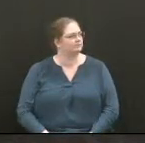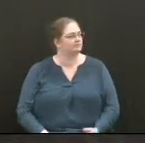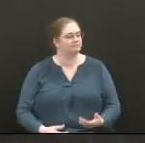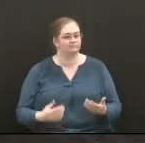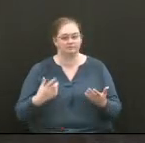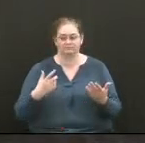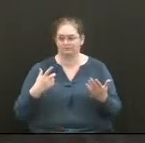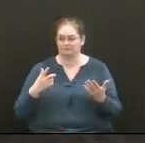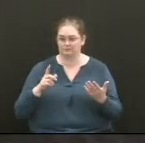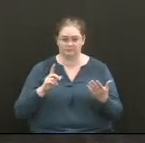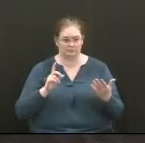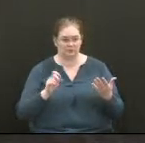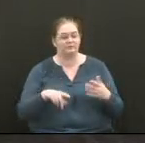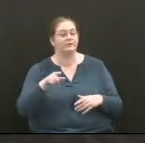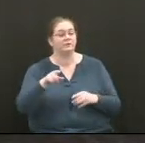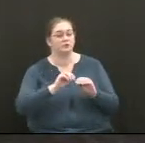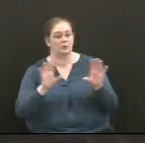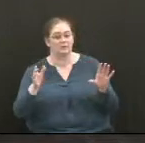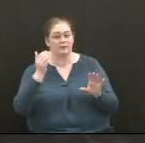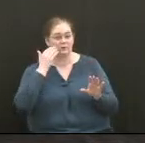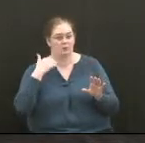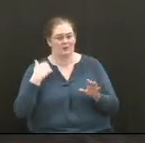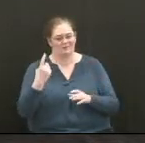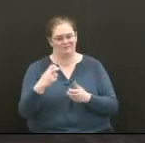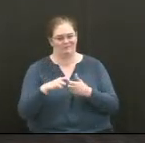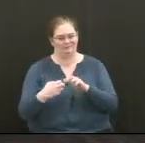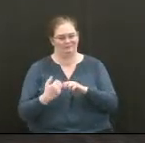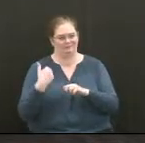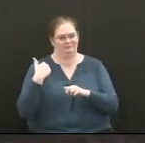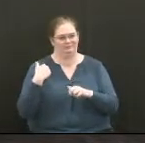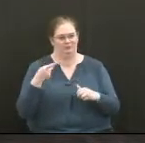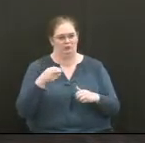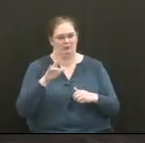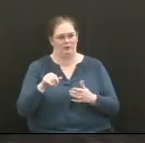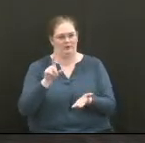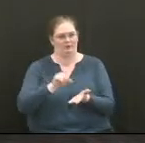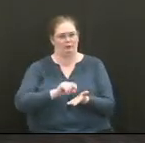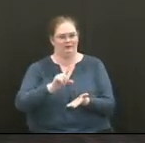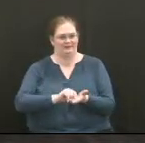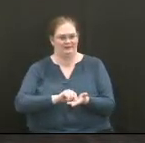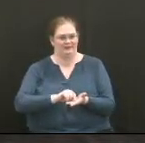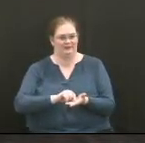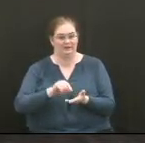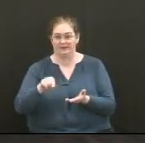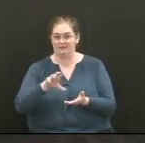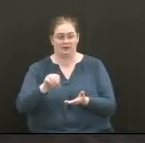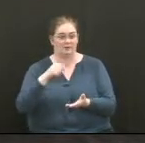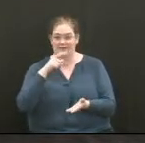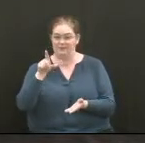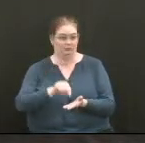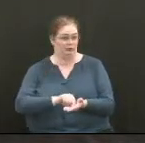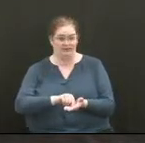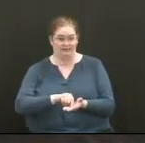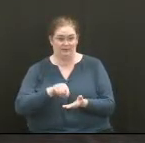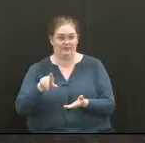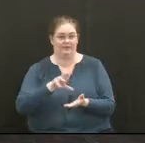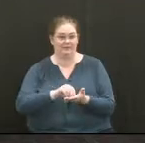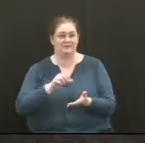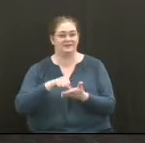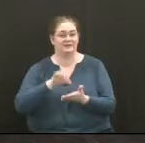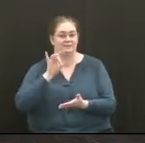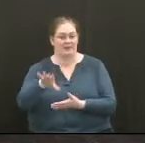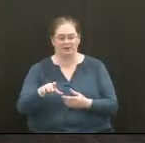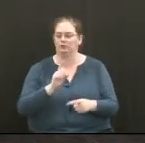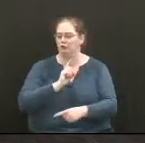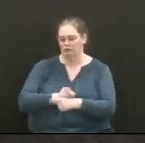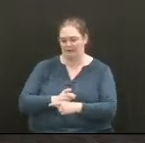Okay, questions? Yeah, and just to clarify, we know obviously we had an issue in the primary with the printing of the ballots. This company didn't do the printing, this company did the mailing. You're